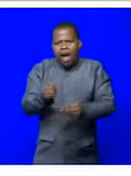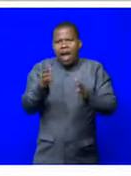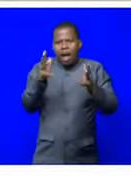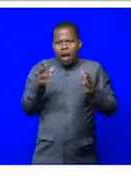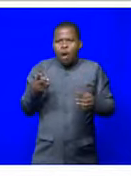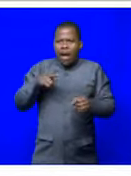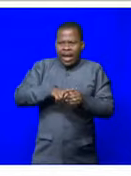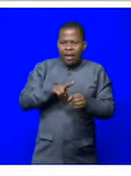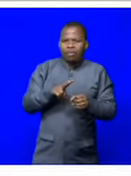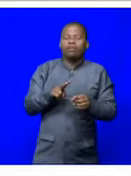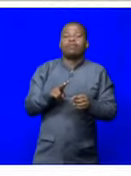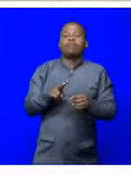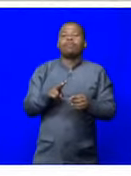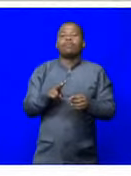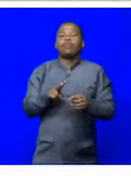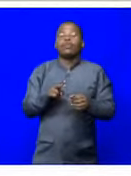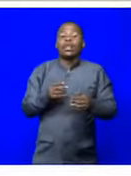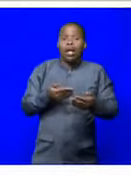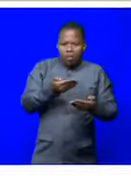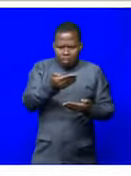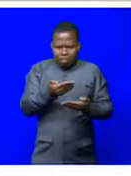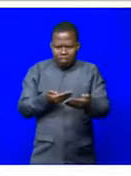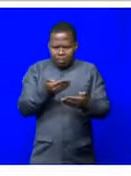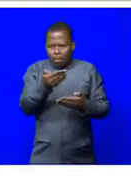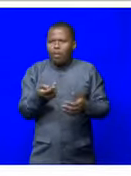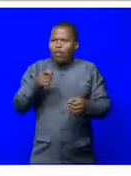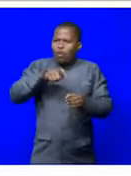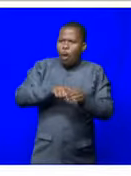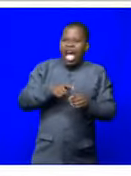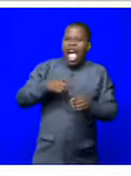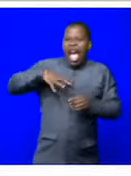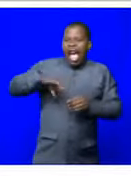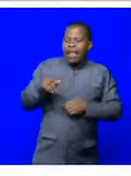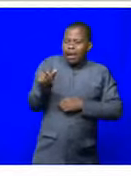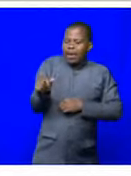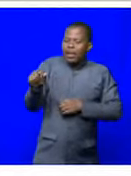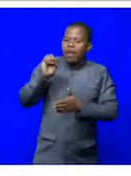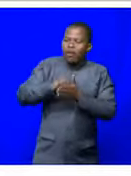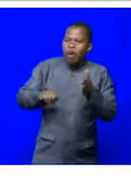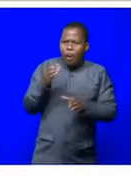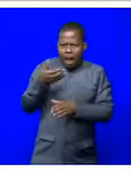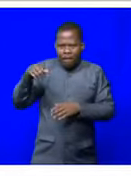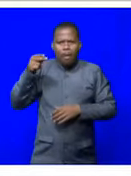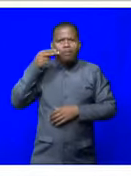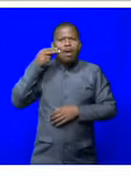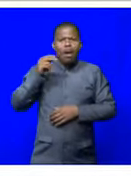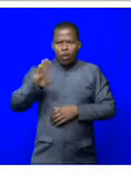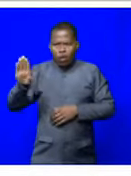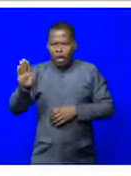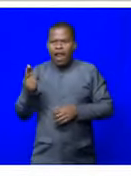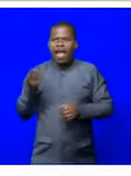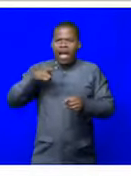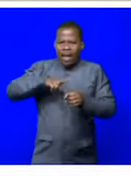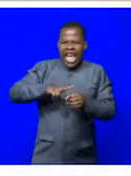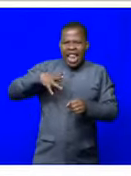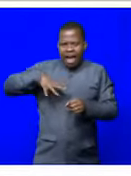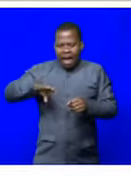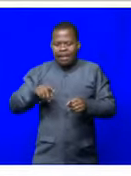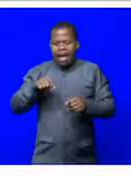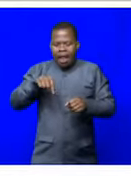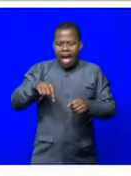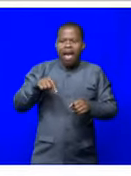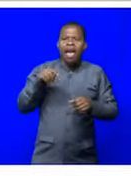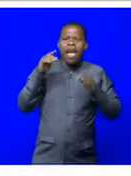sinama speakers namanye laqhamuka event laseBotswana laba ke ba uPS nalabanye labachamuka khona la kithi